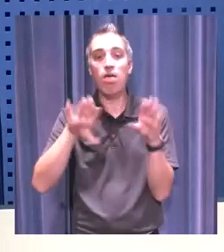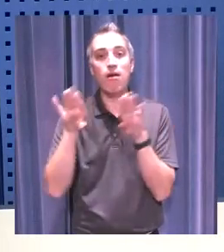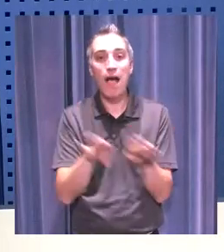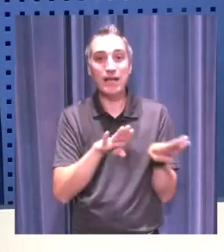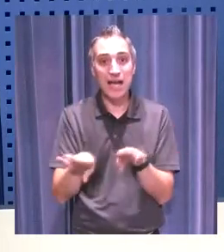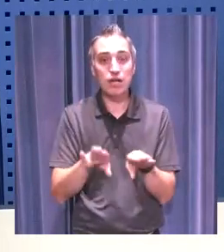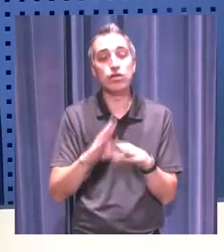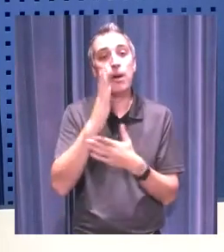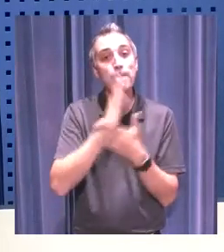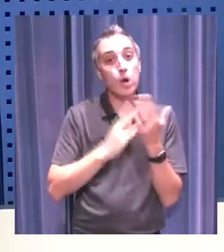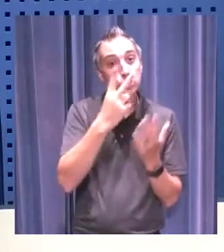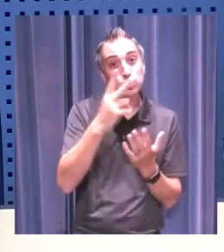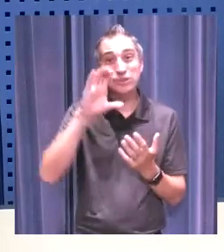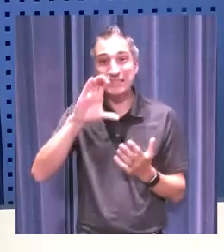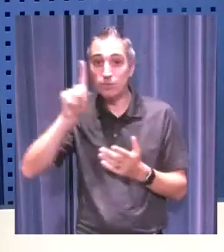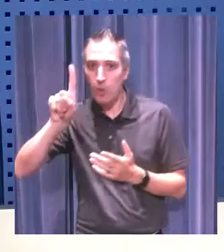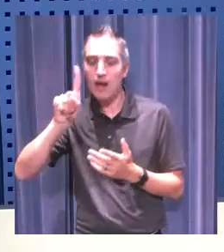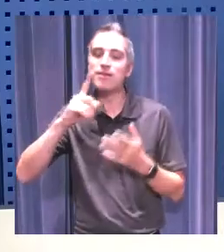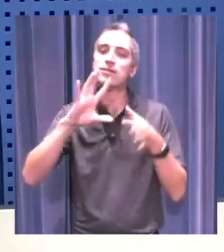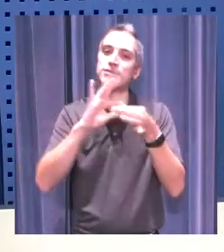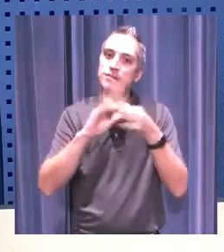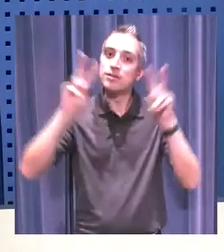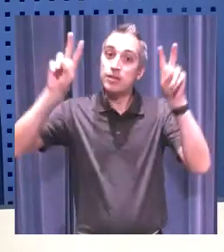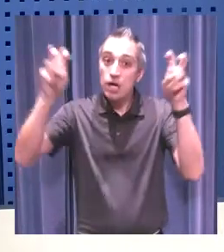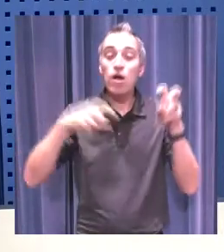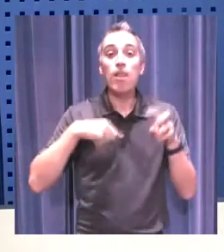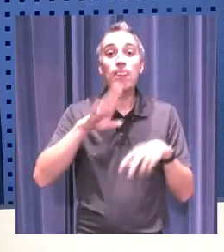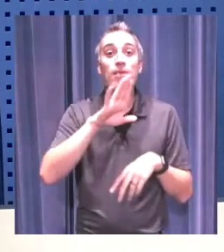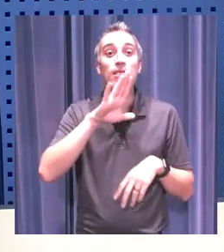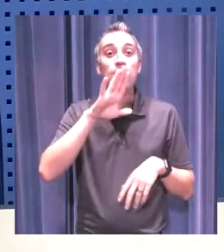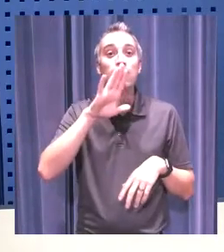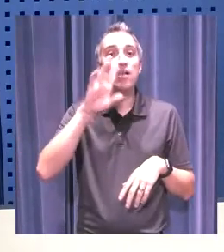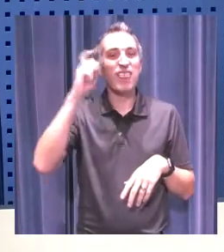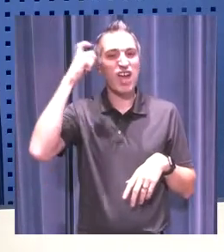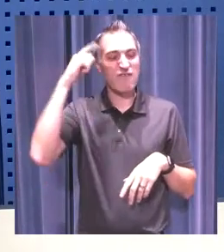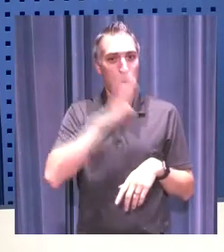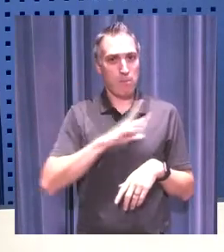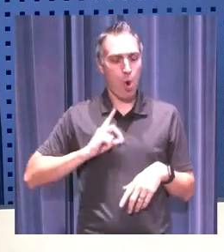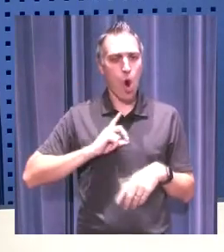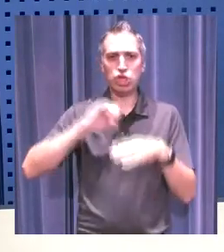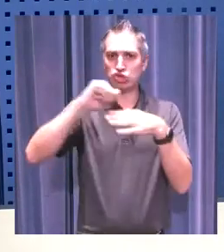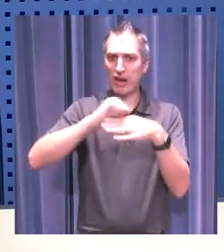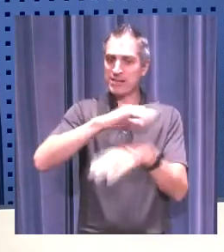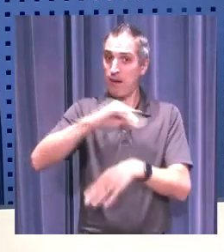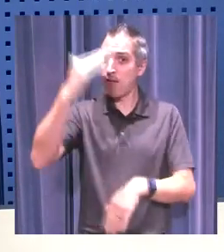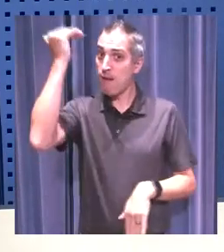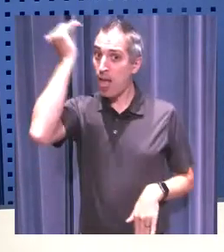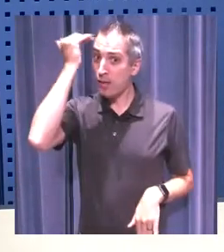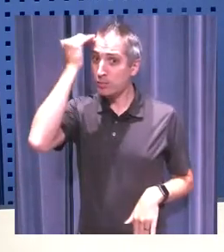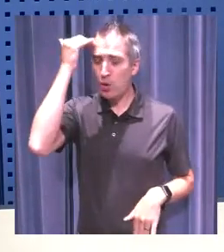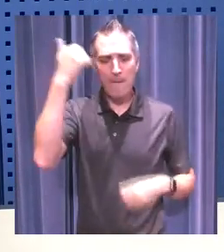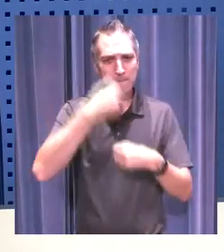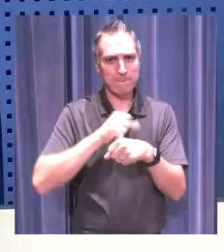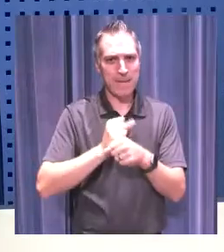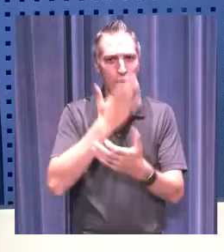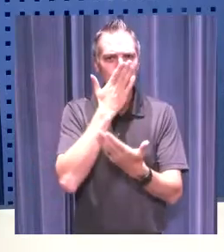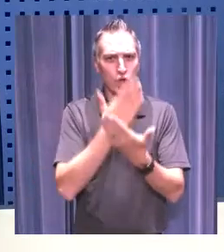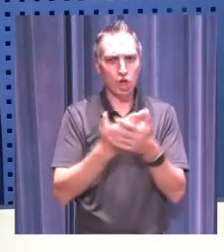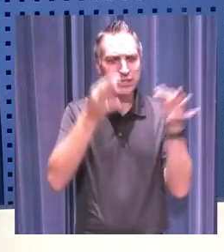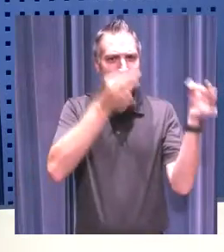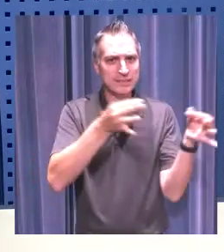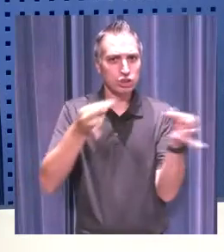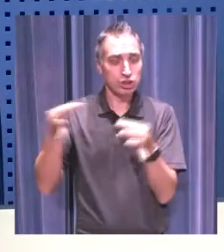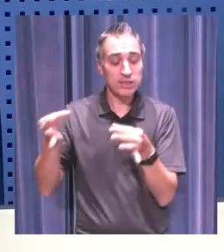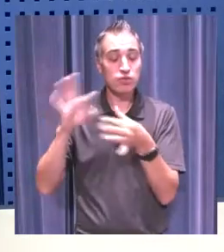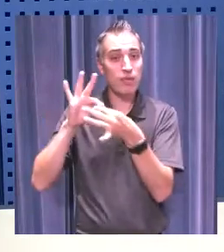Part 2C1 states, quote, "The governing board is trained and knowledgeable so that it makes informed decisions with respect